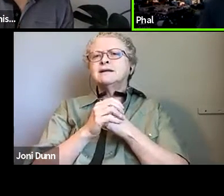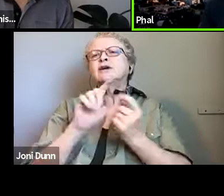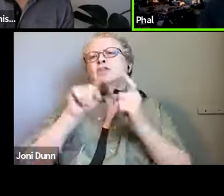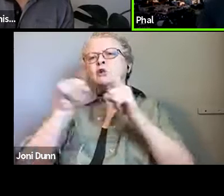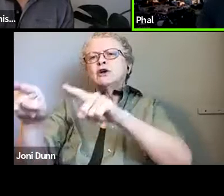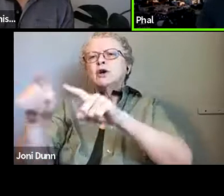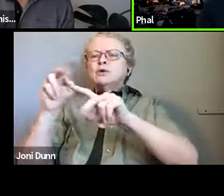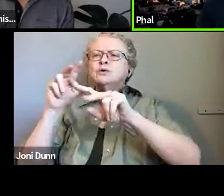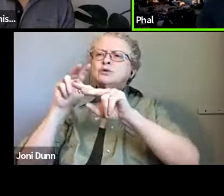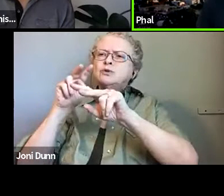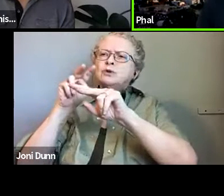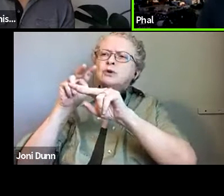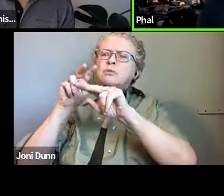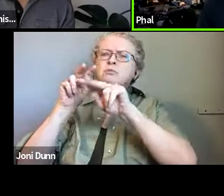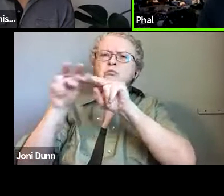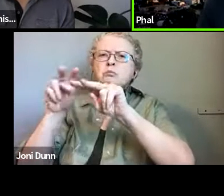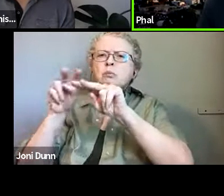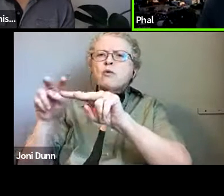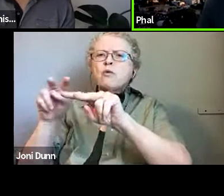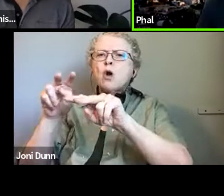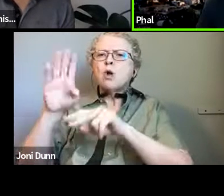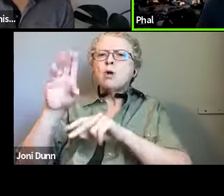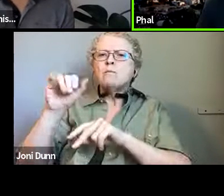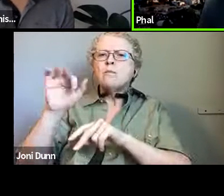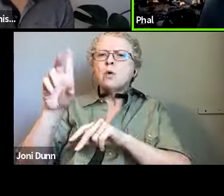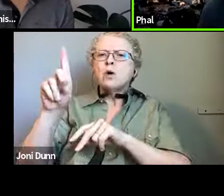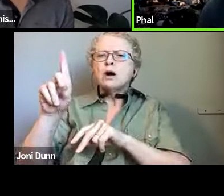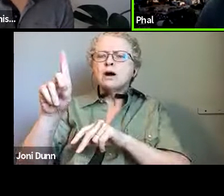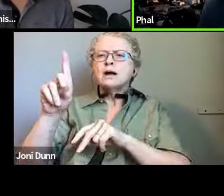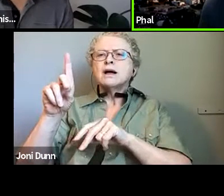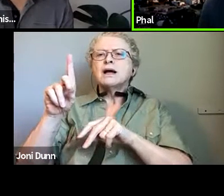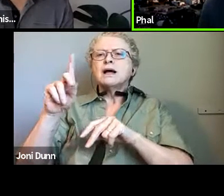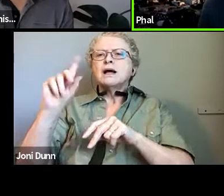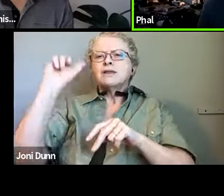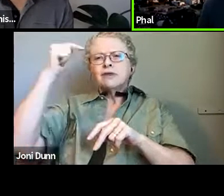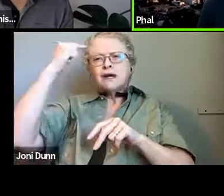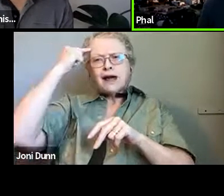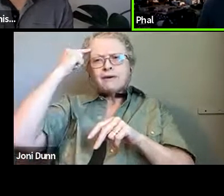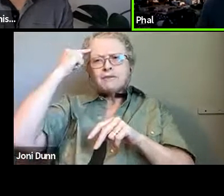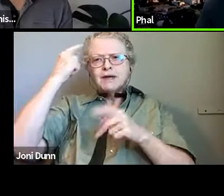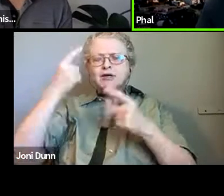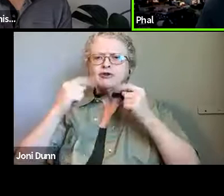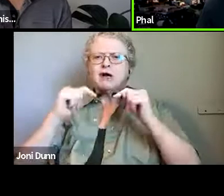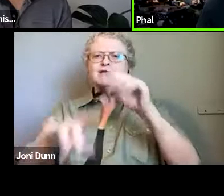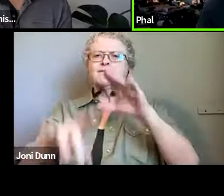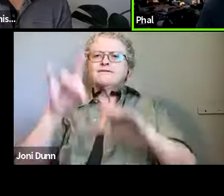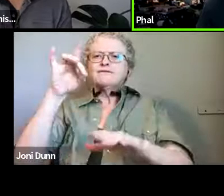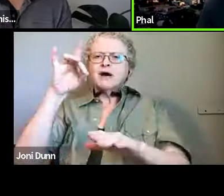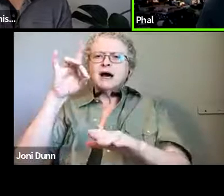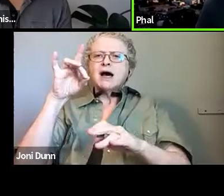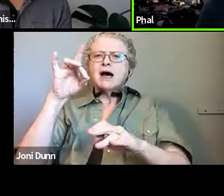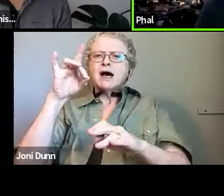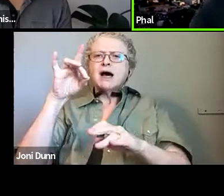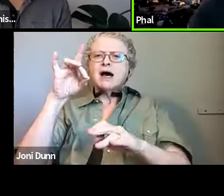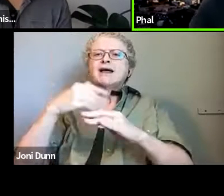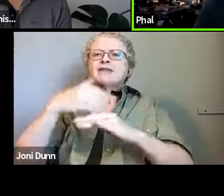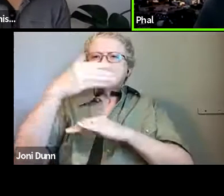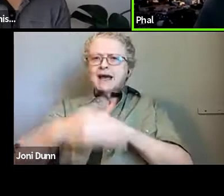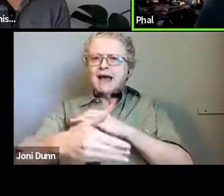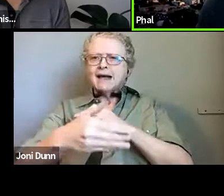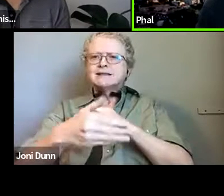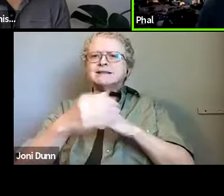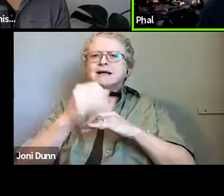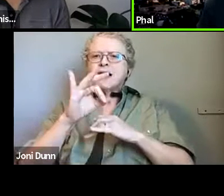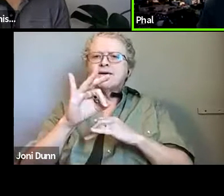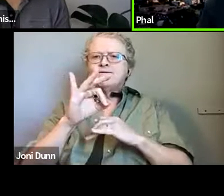this too. Well, what does the government go do? They go and try to find the next of kin, and they ask them to come relive that harm and that trauma that they've had to hold